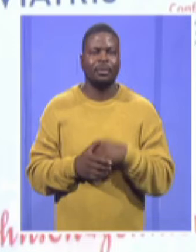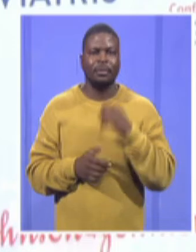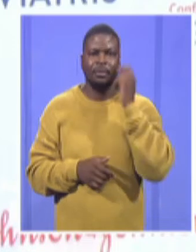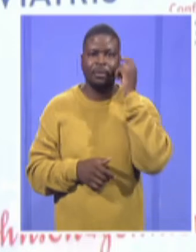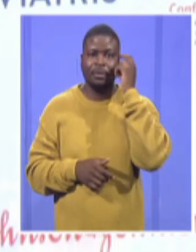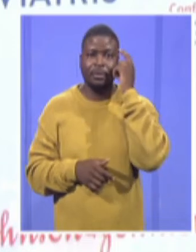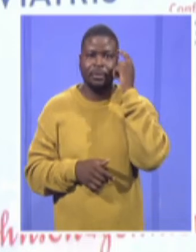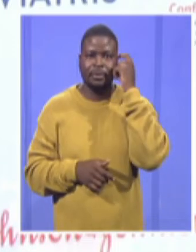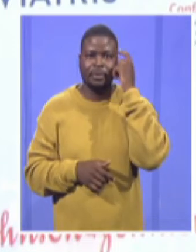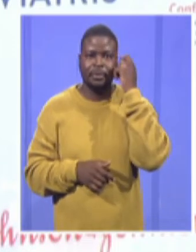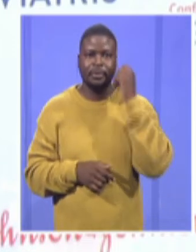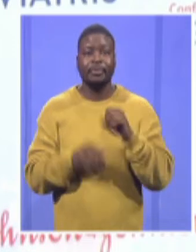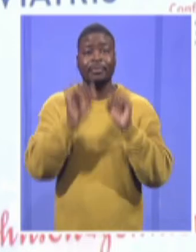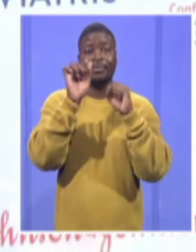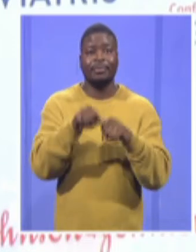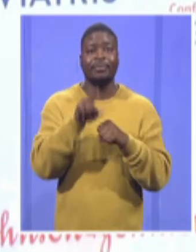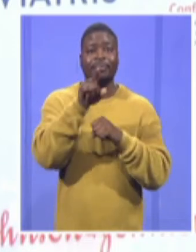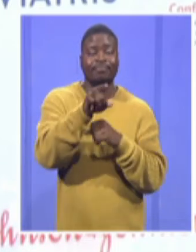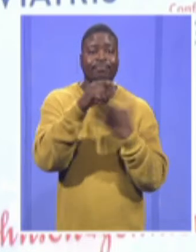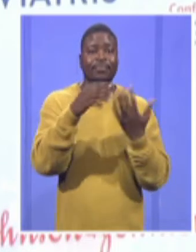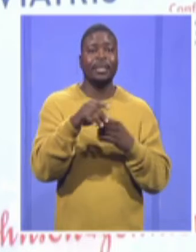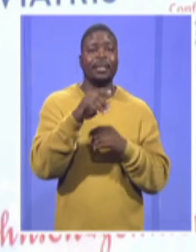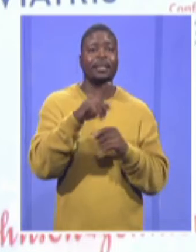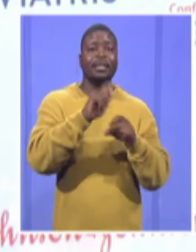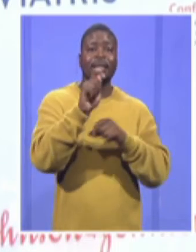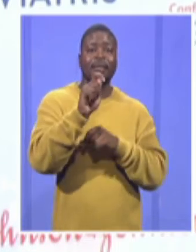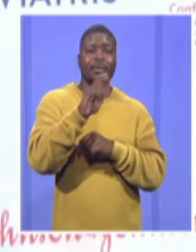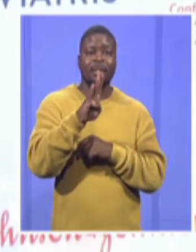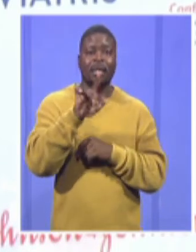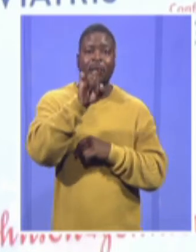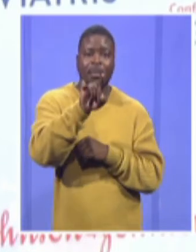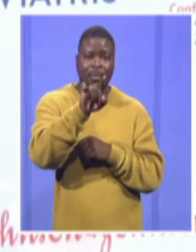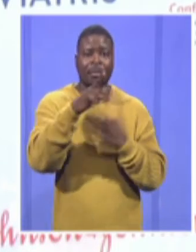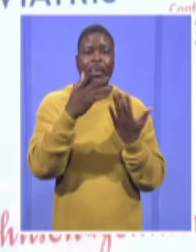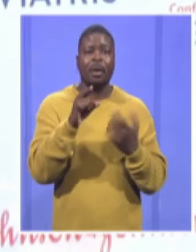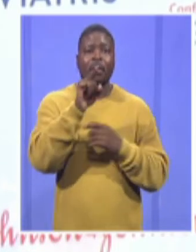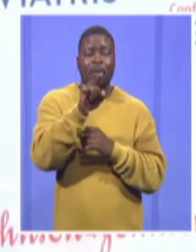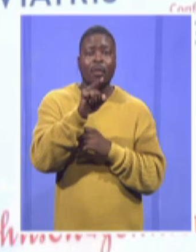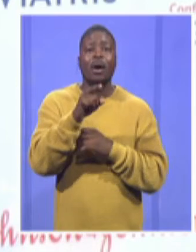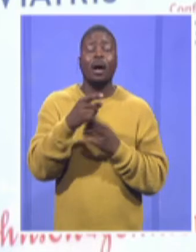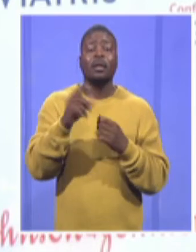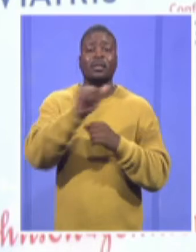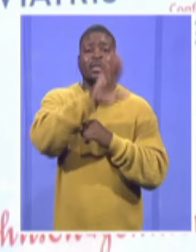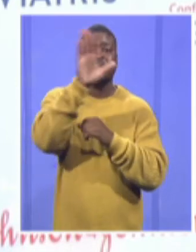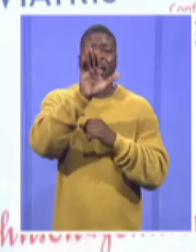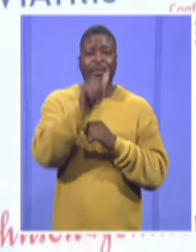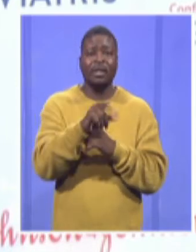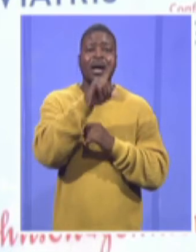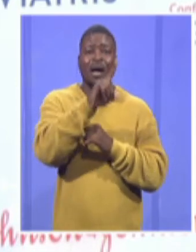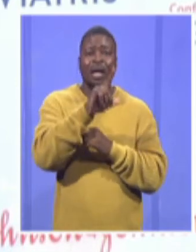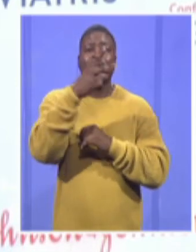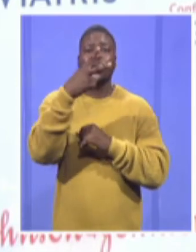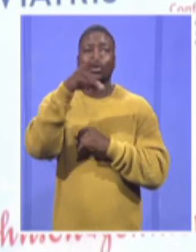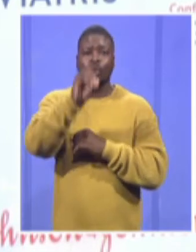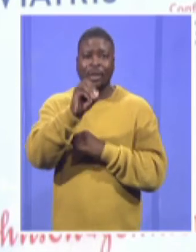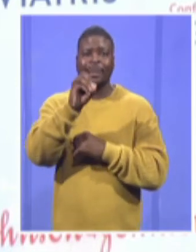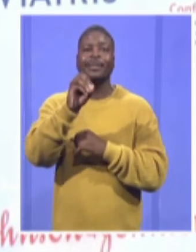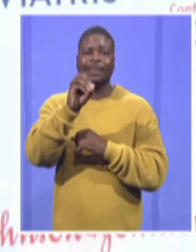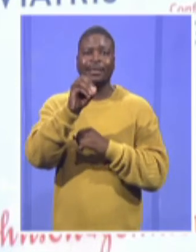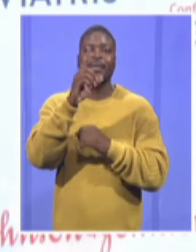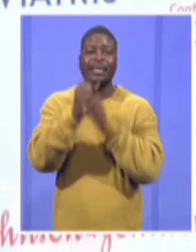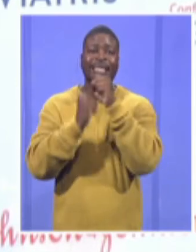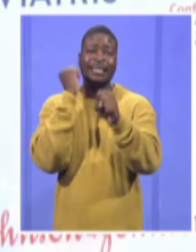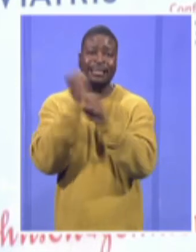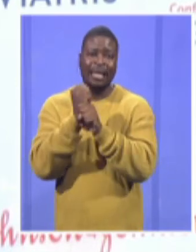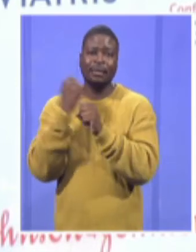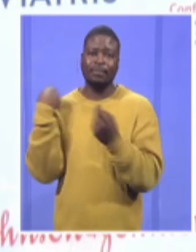Well, Mxolisi, TB is a disease that is 120 years old in this country, and it is entirely